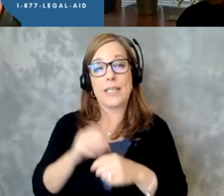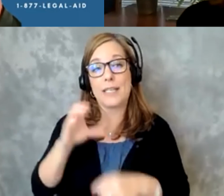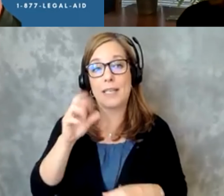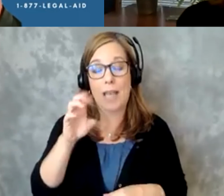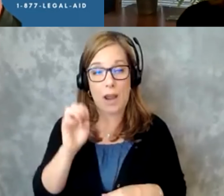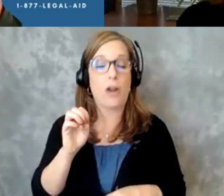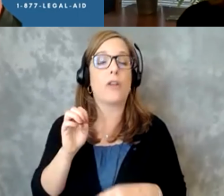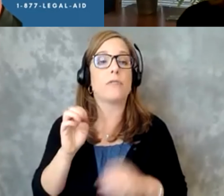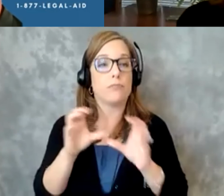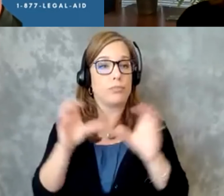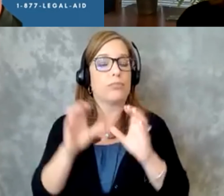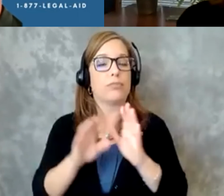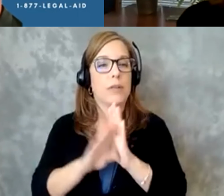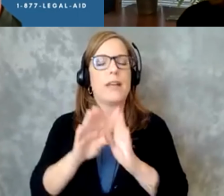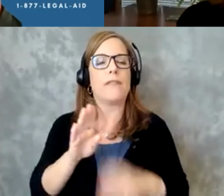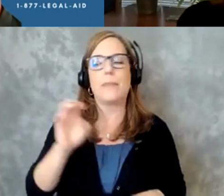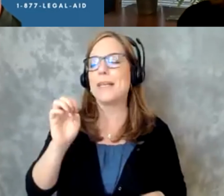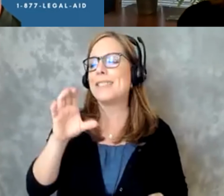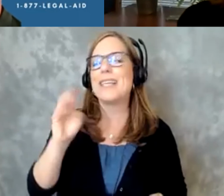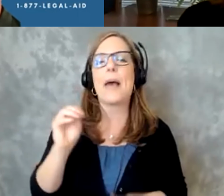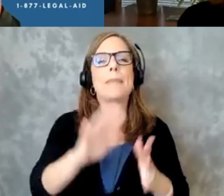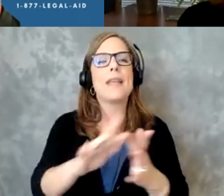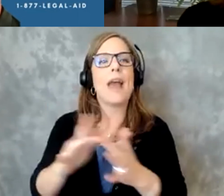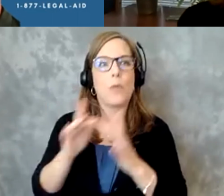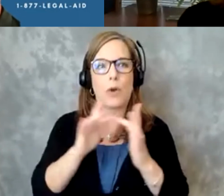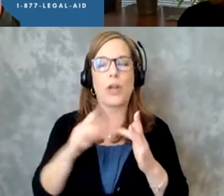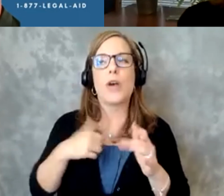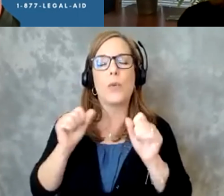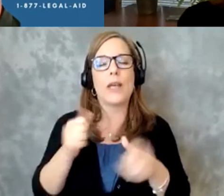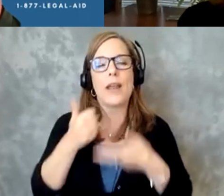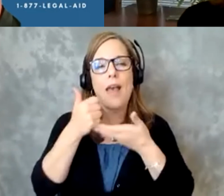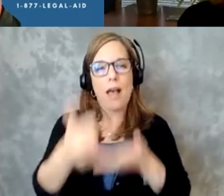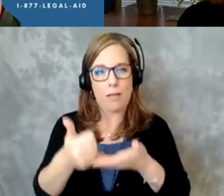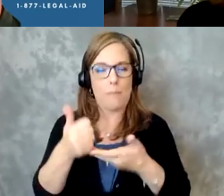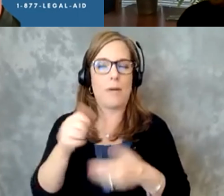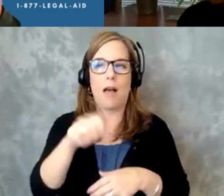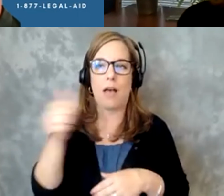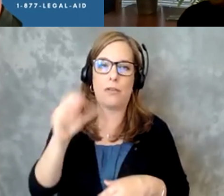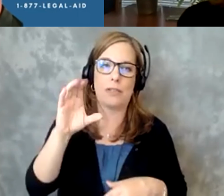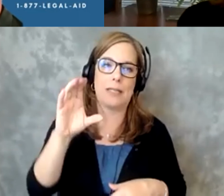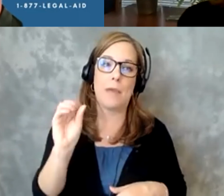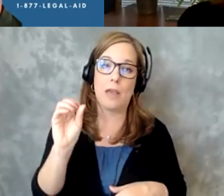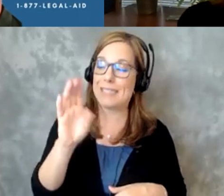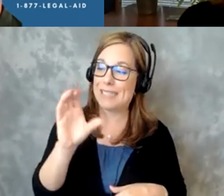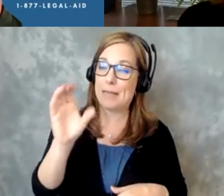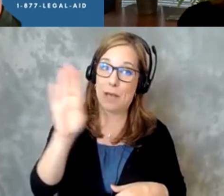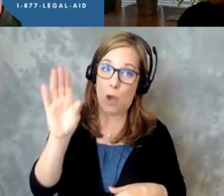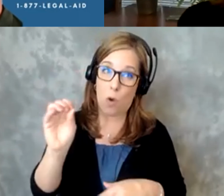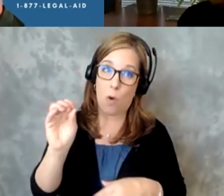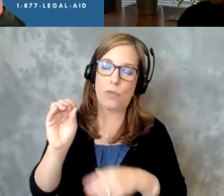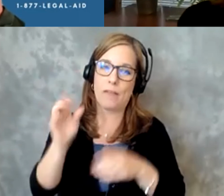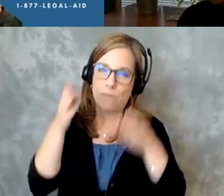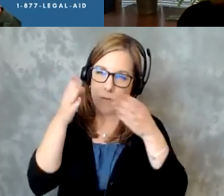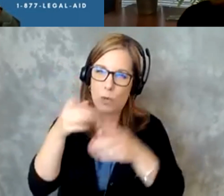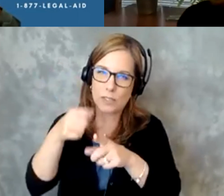an ECM network so that we could help other CBOs in specialty areas that really